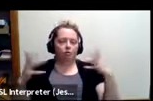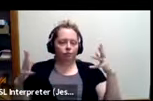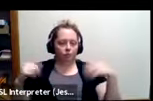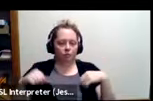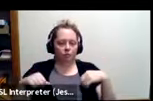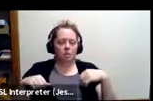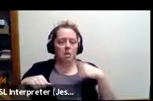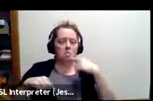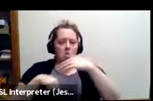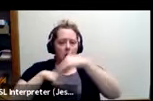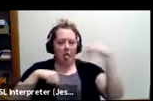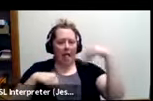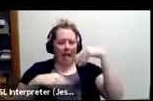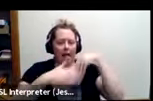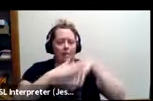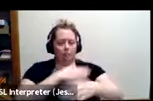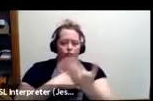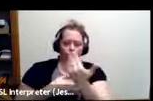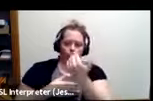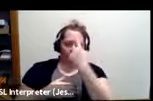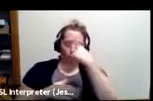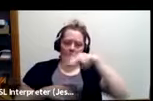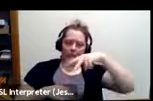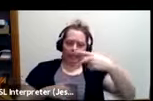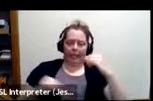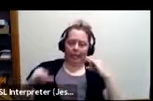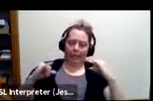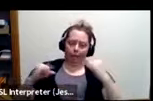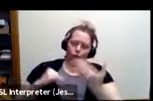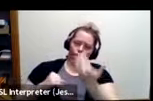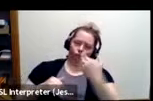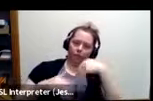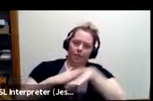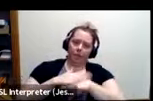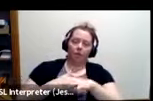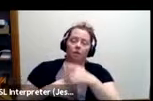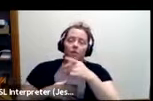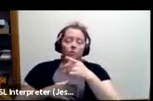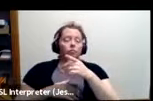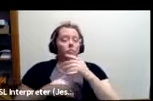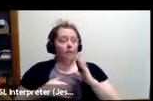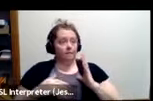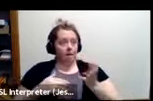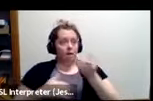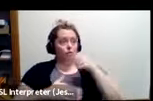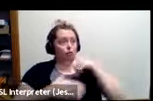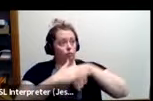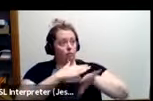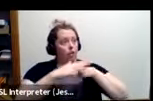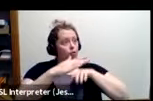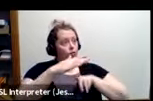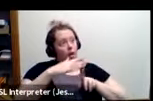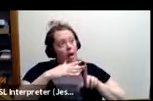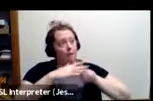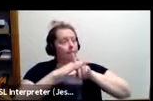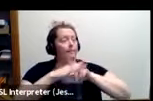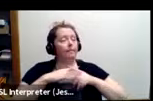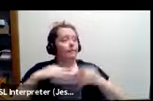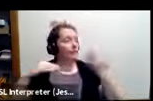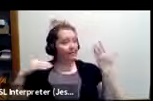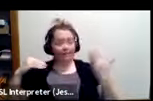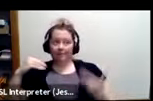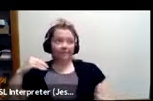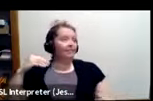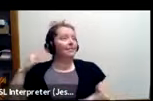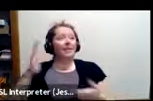realize that your gender expression wasn't exactly what they were expecting to see. They didn't detect it from any of the other information,